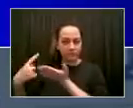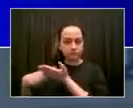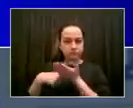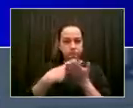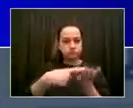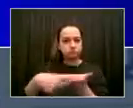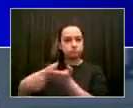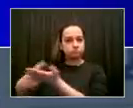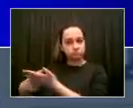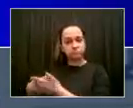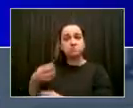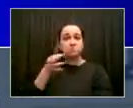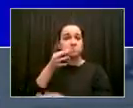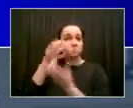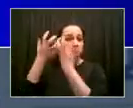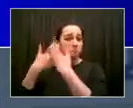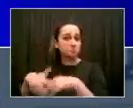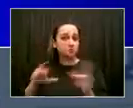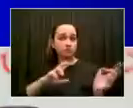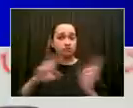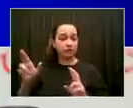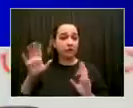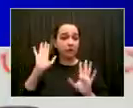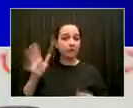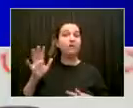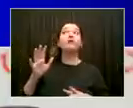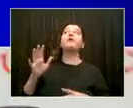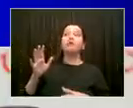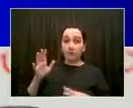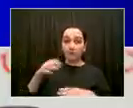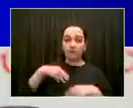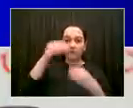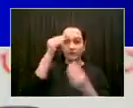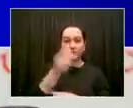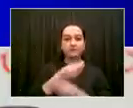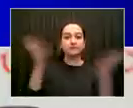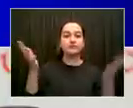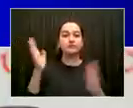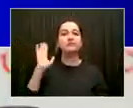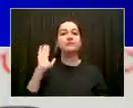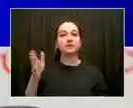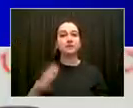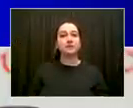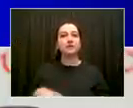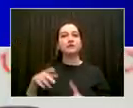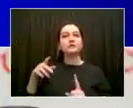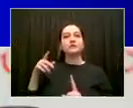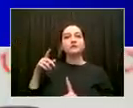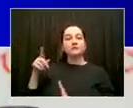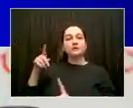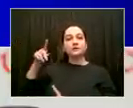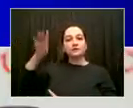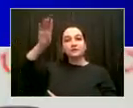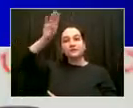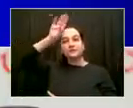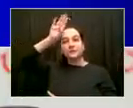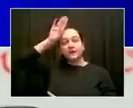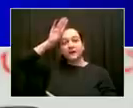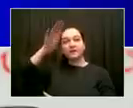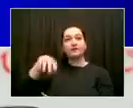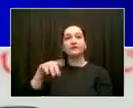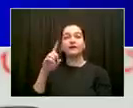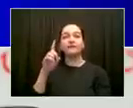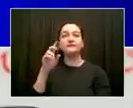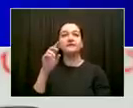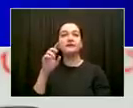starting today at Co-op City in the Bronx, and starting tomorrow, Brighton Beach, Brooklyn, going to naturally